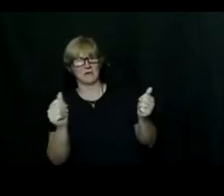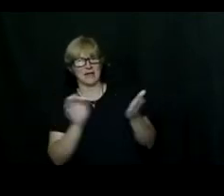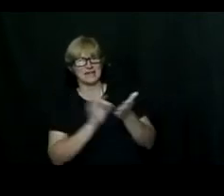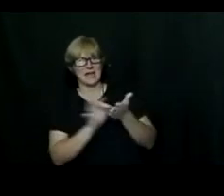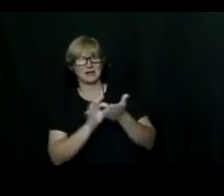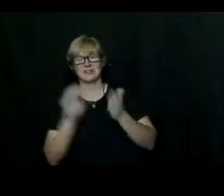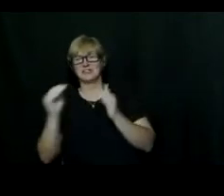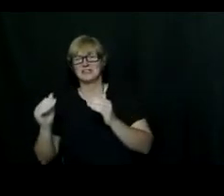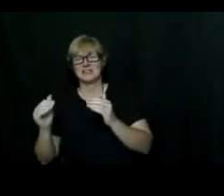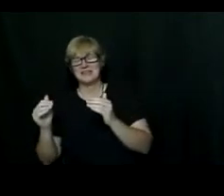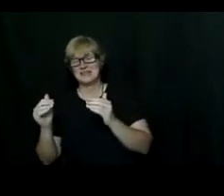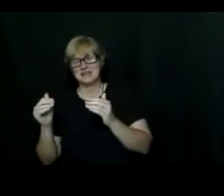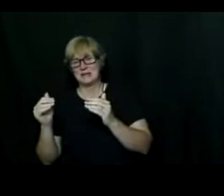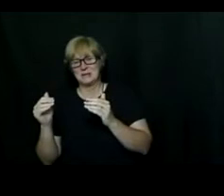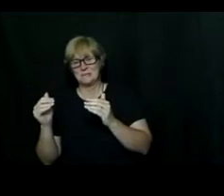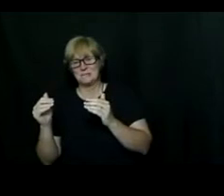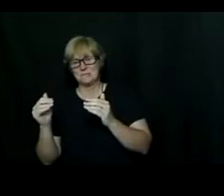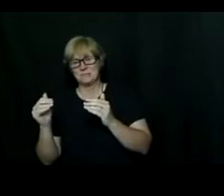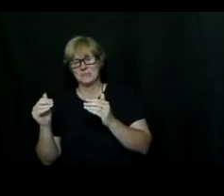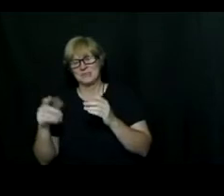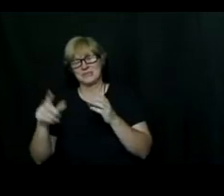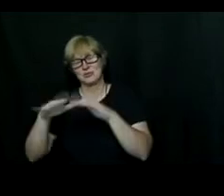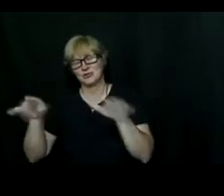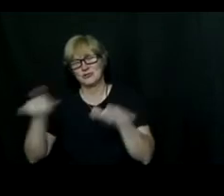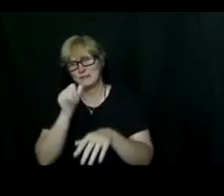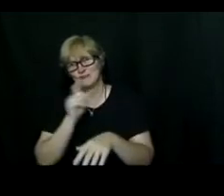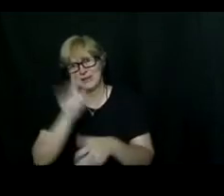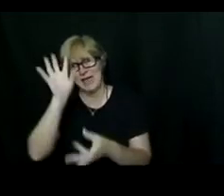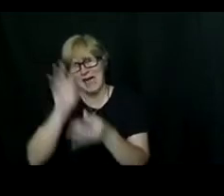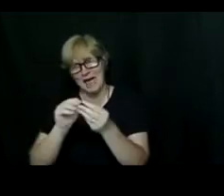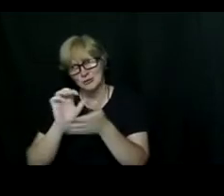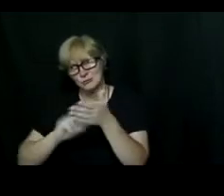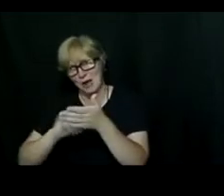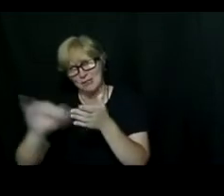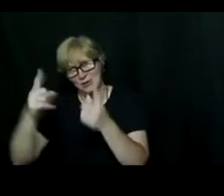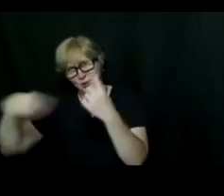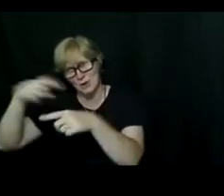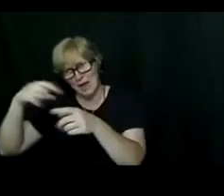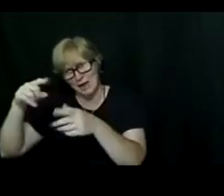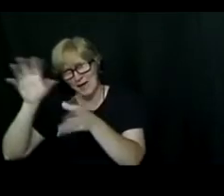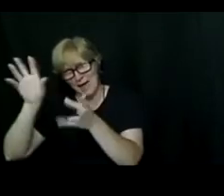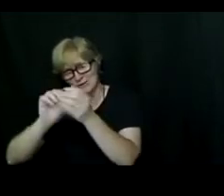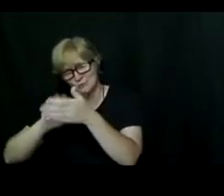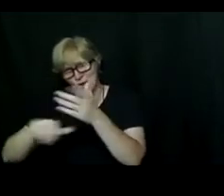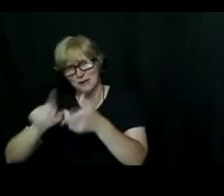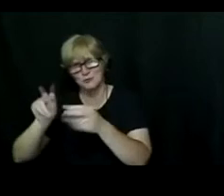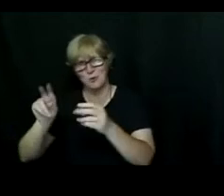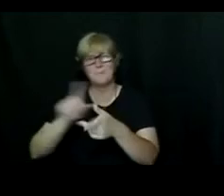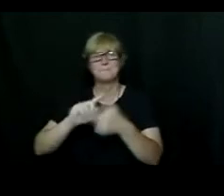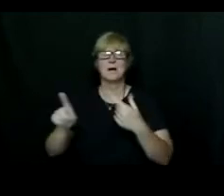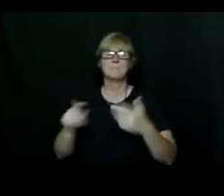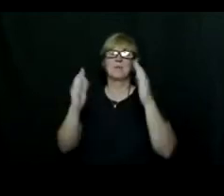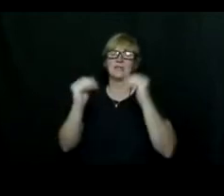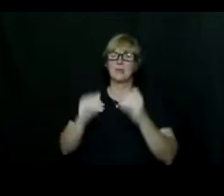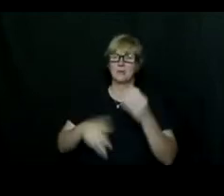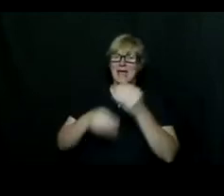children didn't really actually add and subtract in the way that we would assume. And we also included a number line estimation task in the range